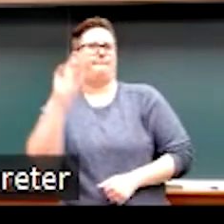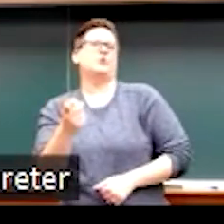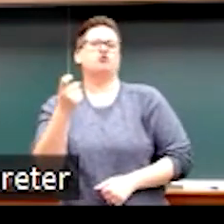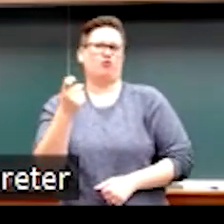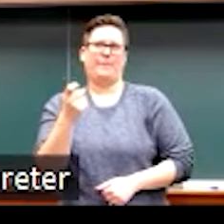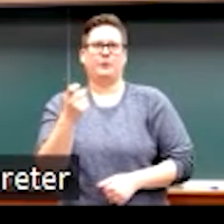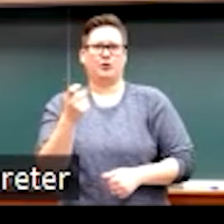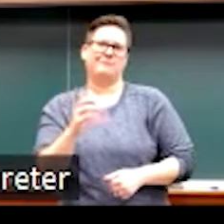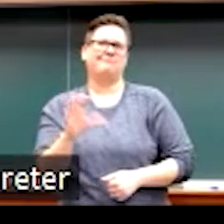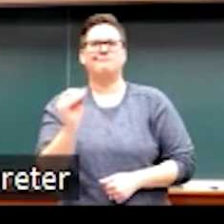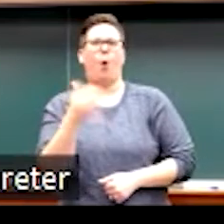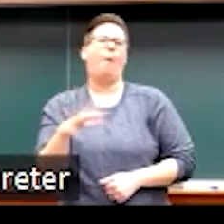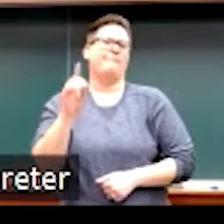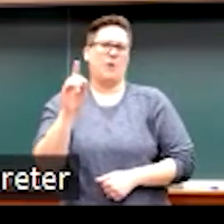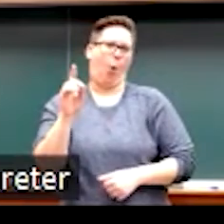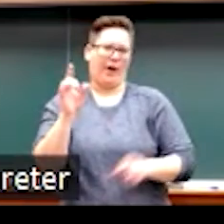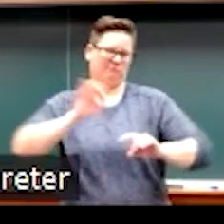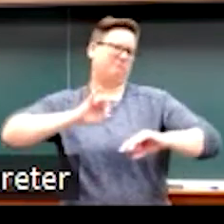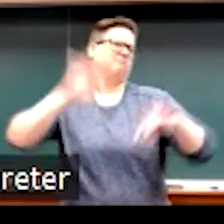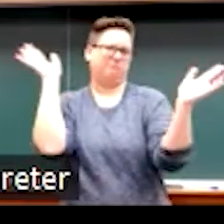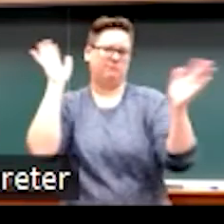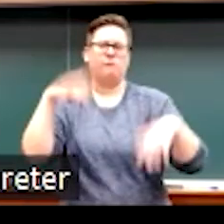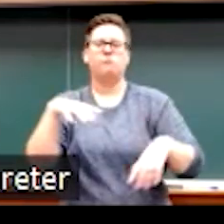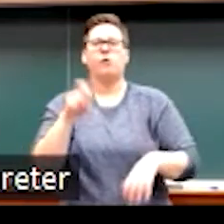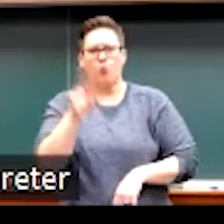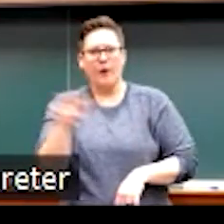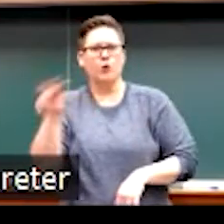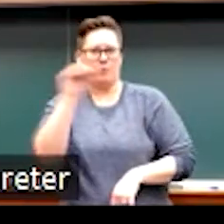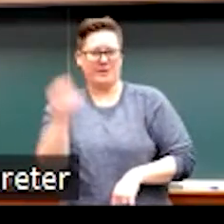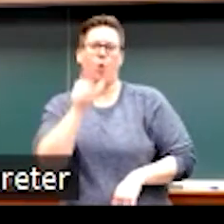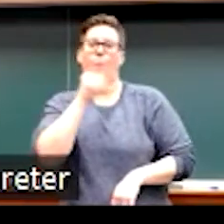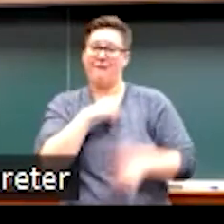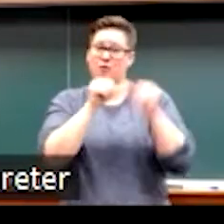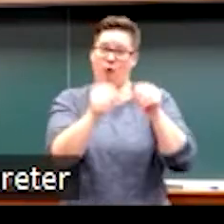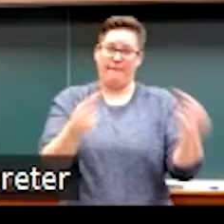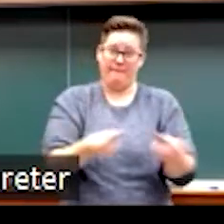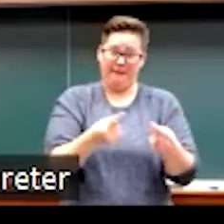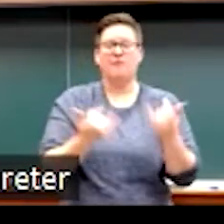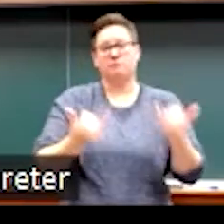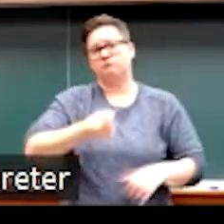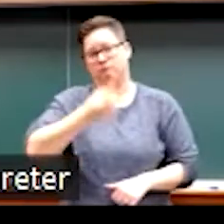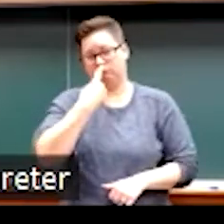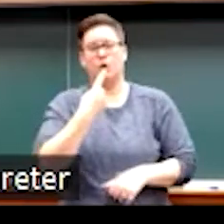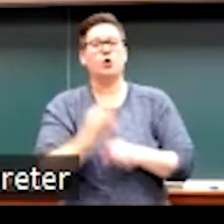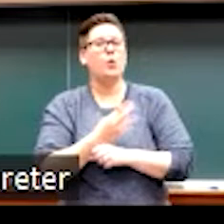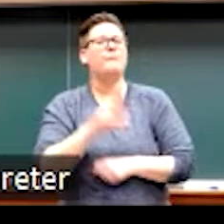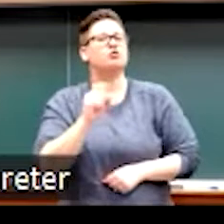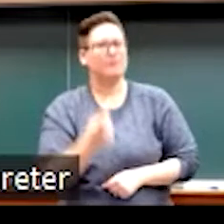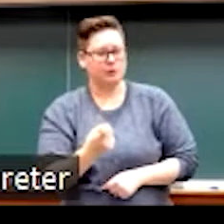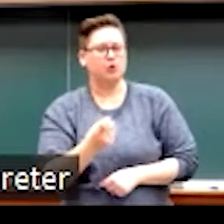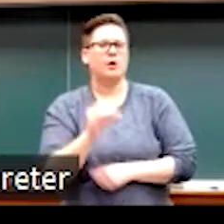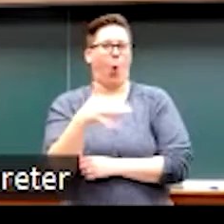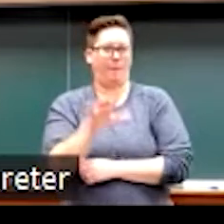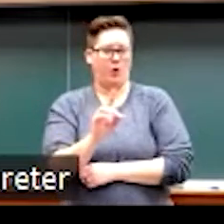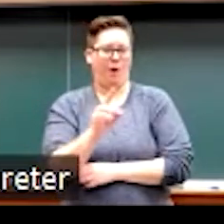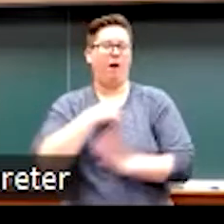and otherwise opioid epidemic, and 22% of people with chronic pain currently use prescription opioids.